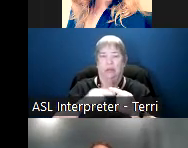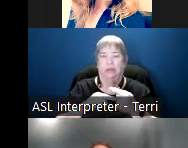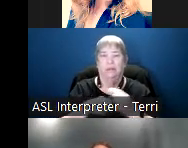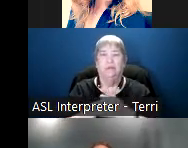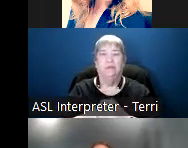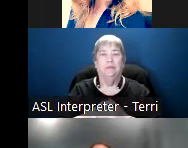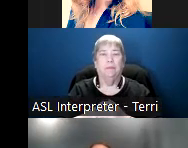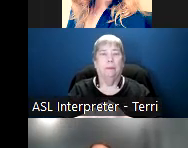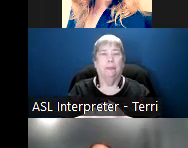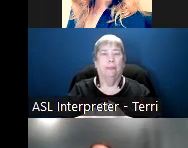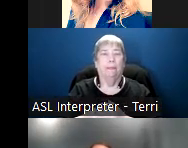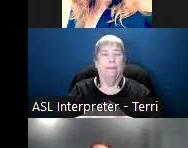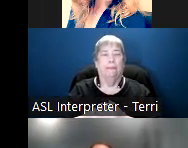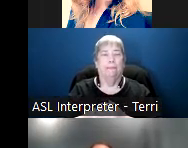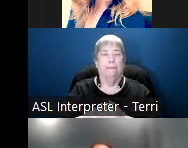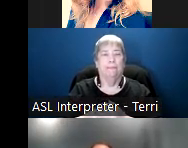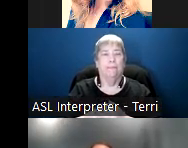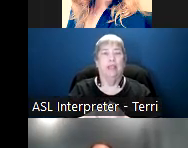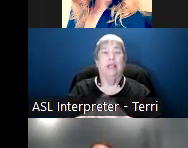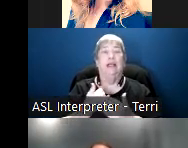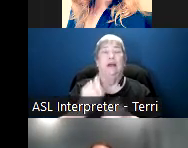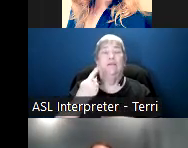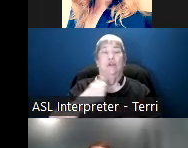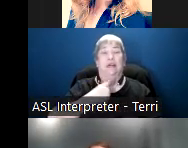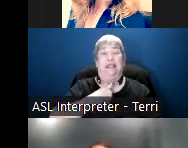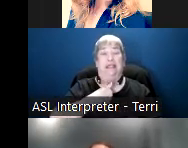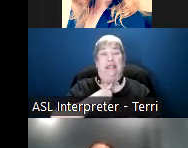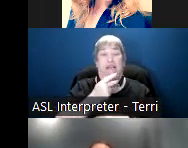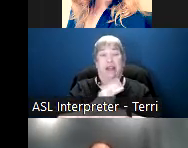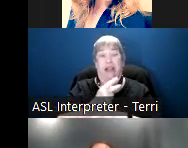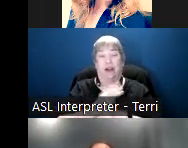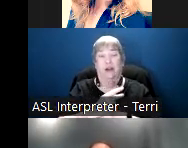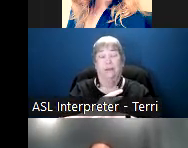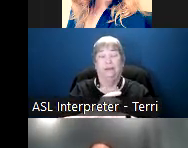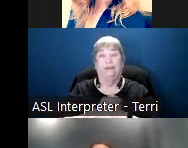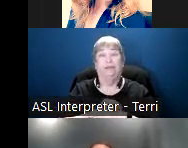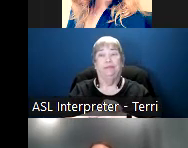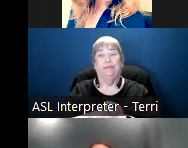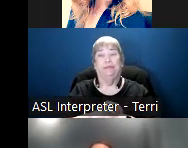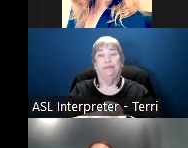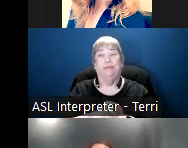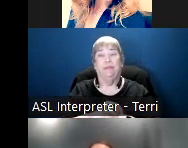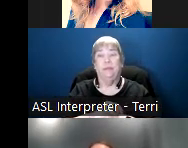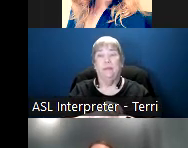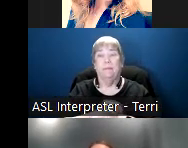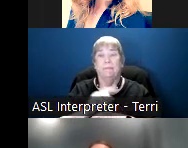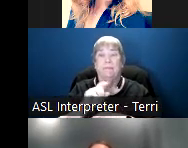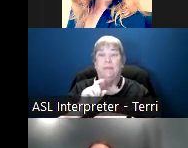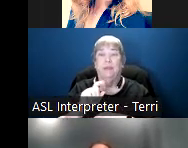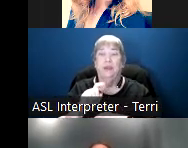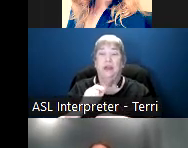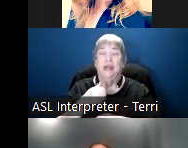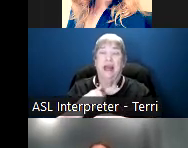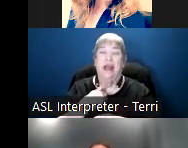So thinking in terms of self-care, it's helpful, it may be helpful, to build a self-care action